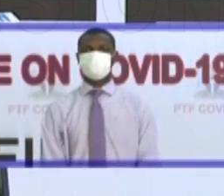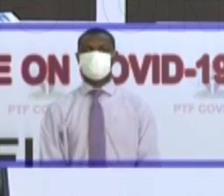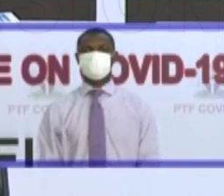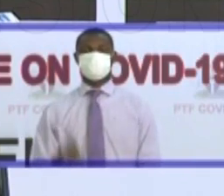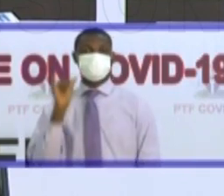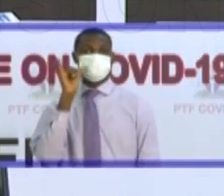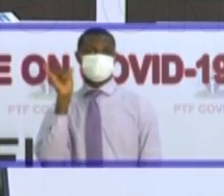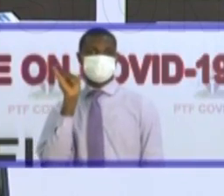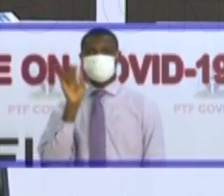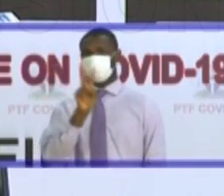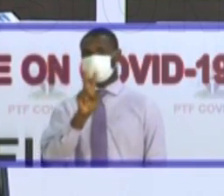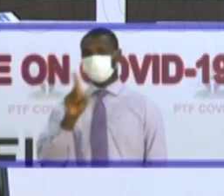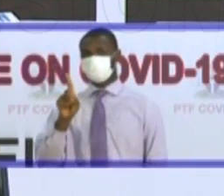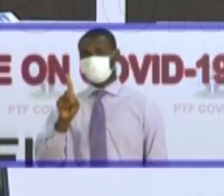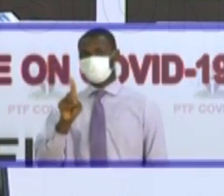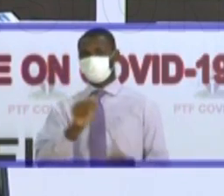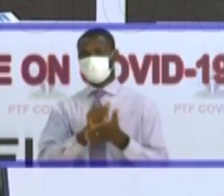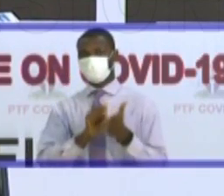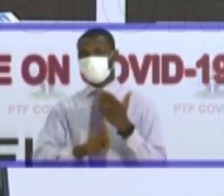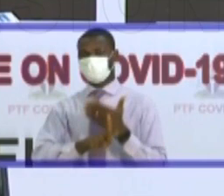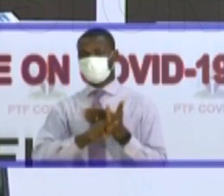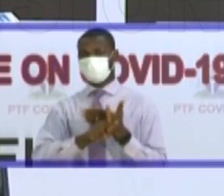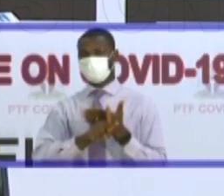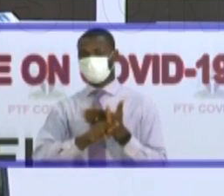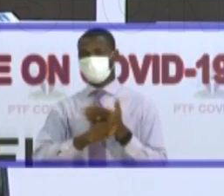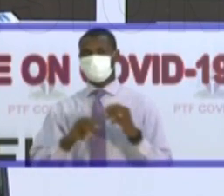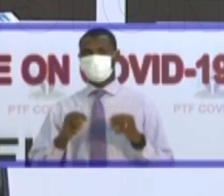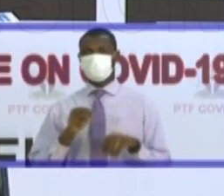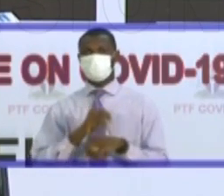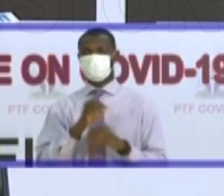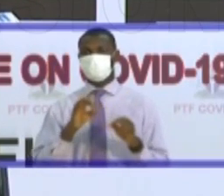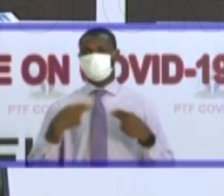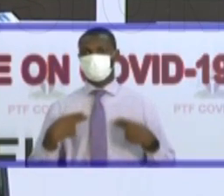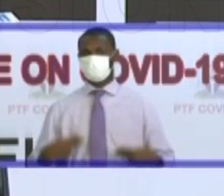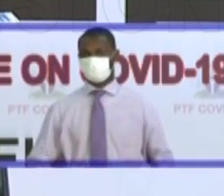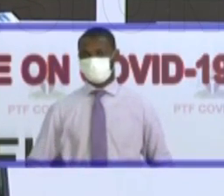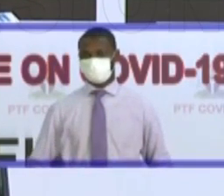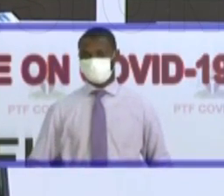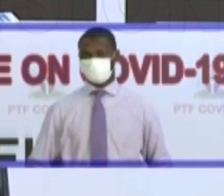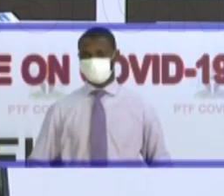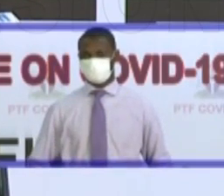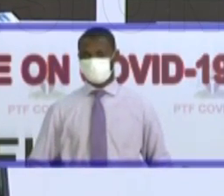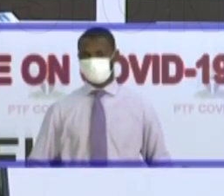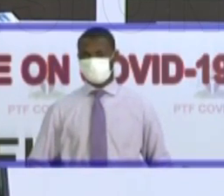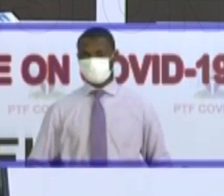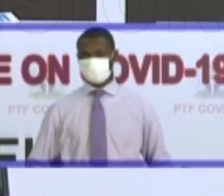Yesterday, the 21st of April, the Ministry of Health convened the